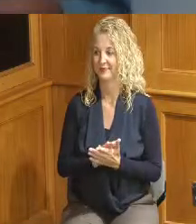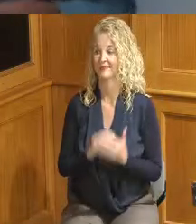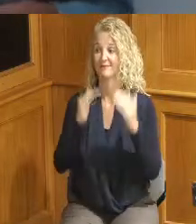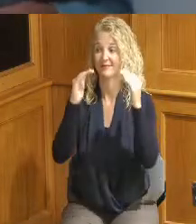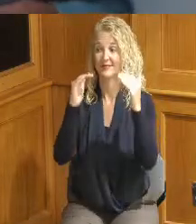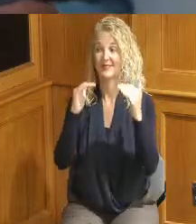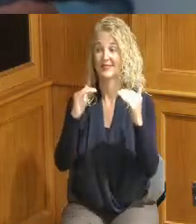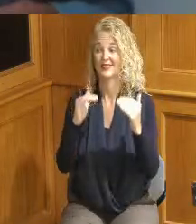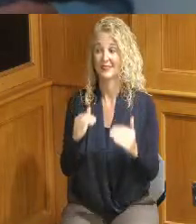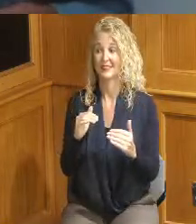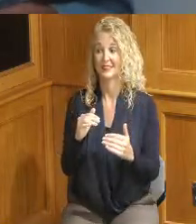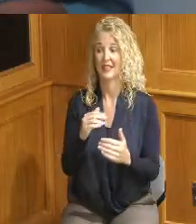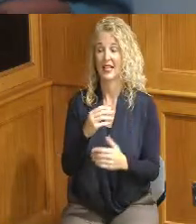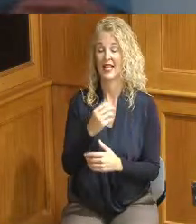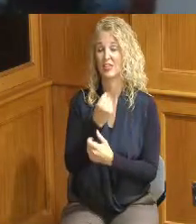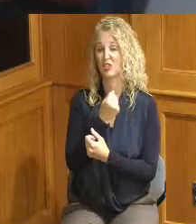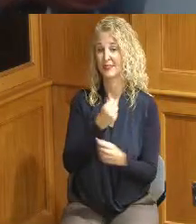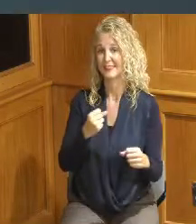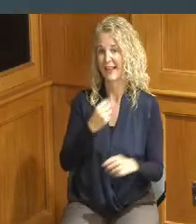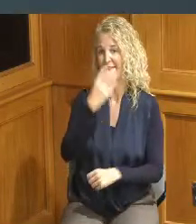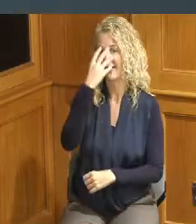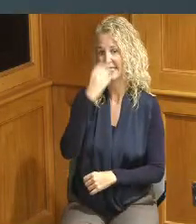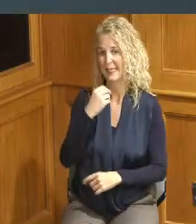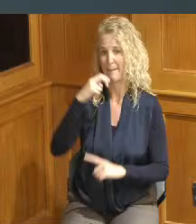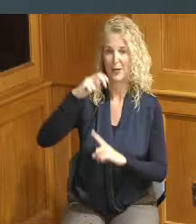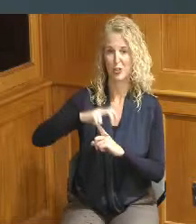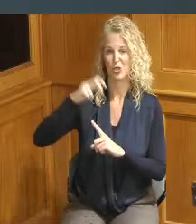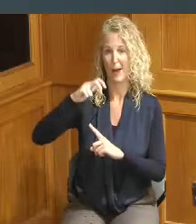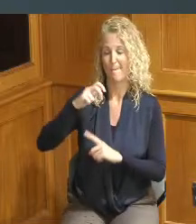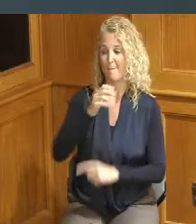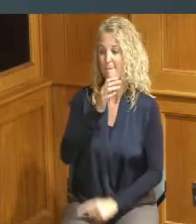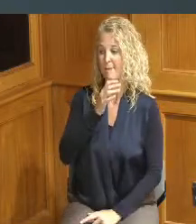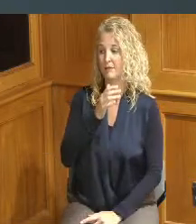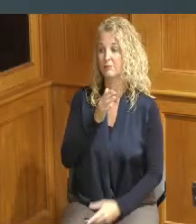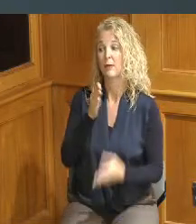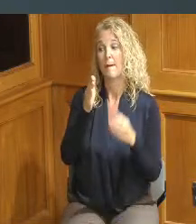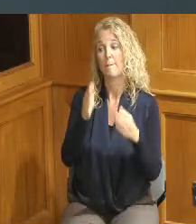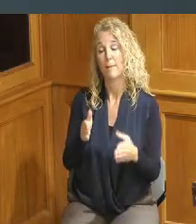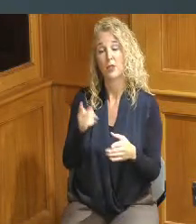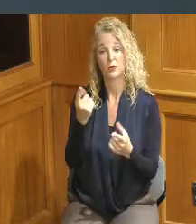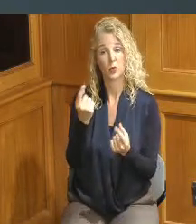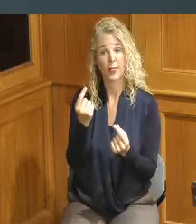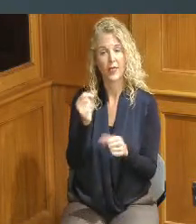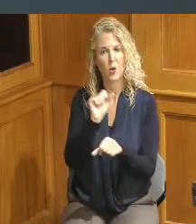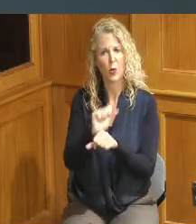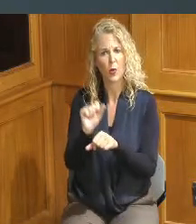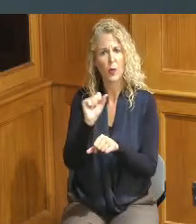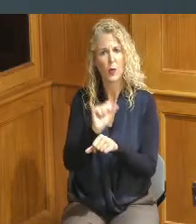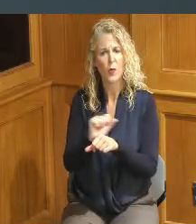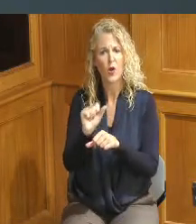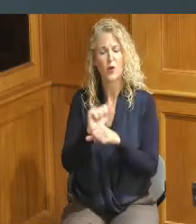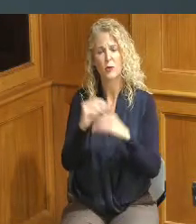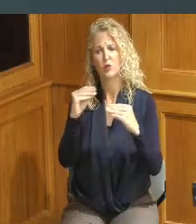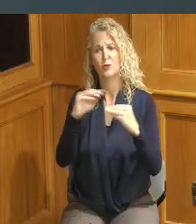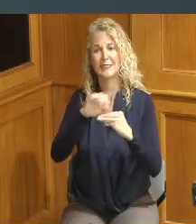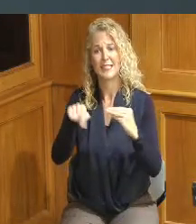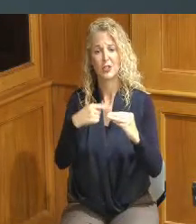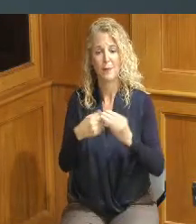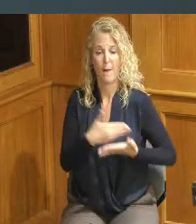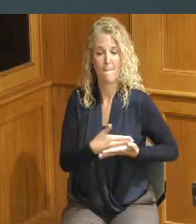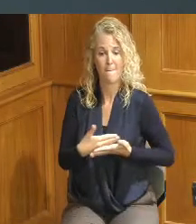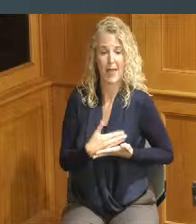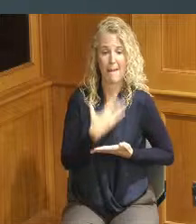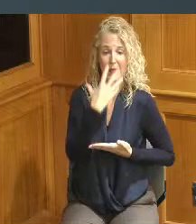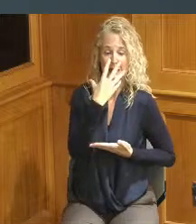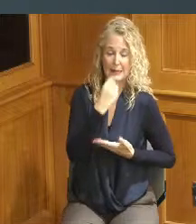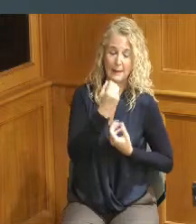Next is the Safe Sleep Champion, which is an individual working to promote safe sleep for babies in Hamilton